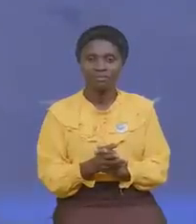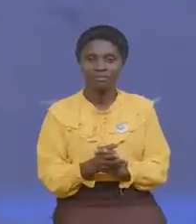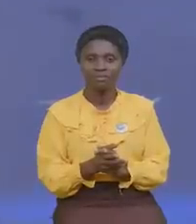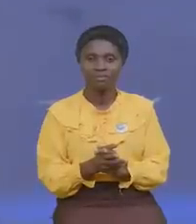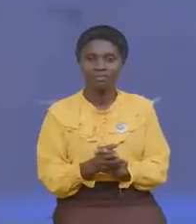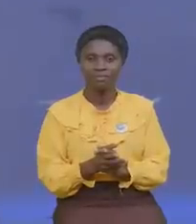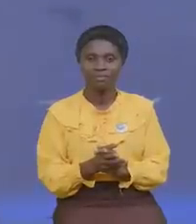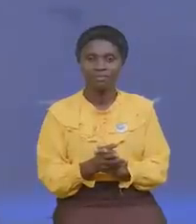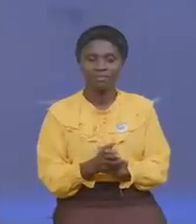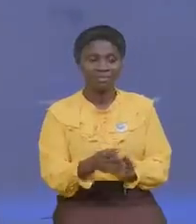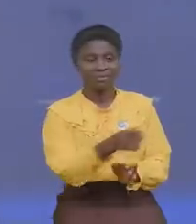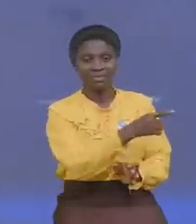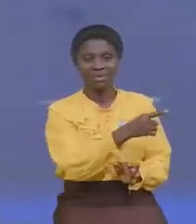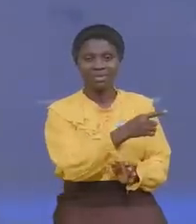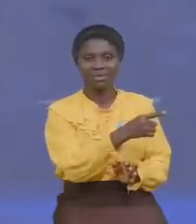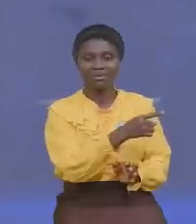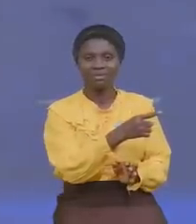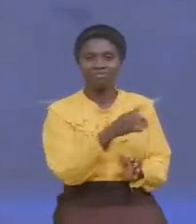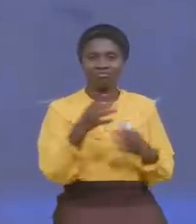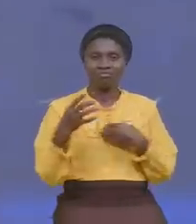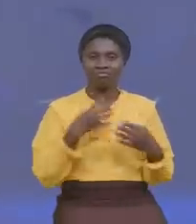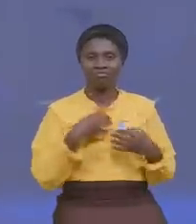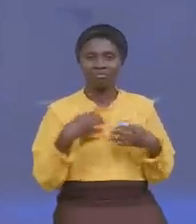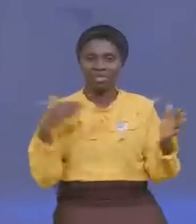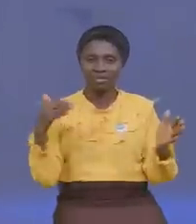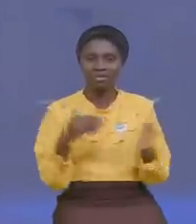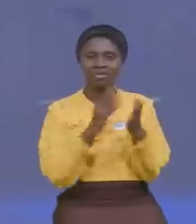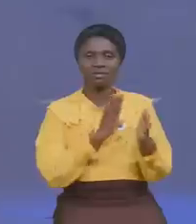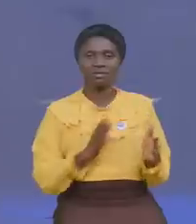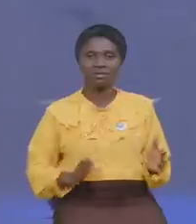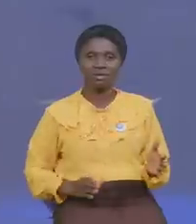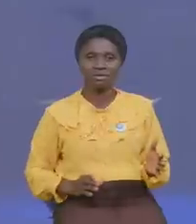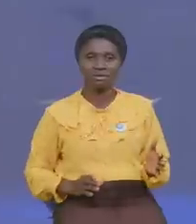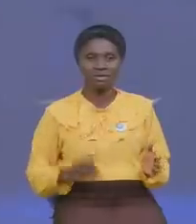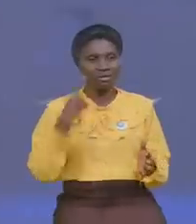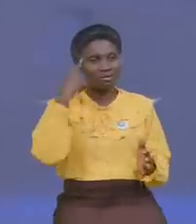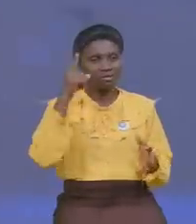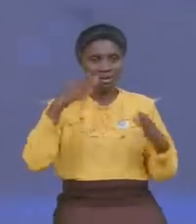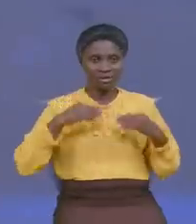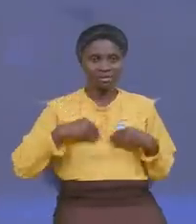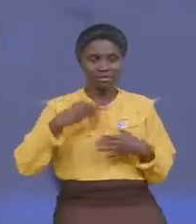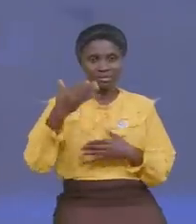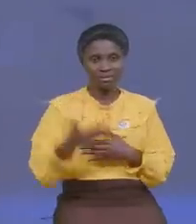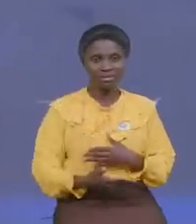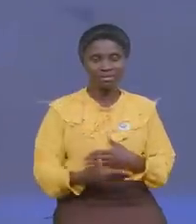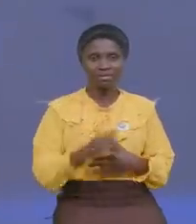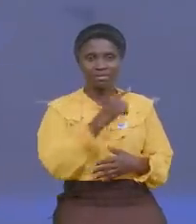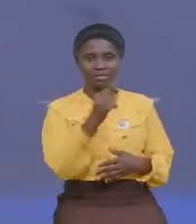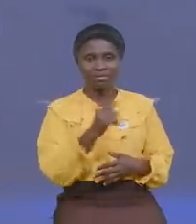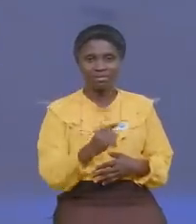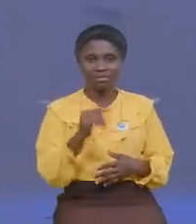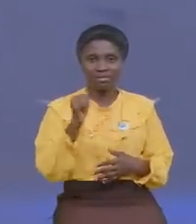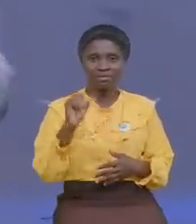They criticized Christ for receiving Zacchaeus, because they